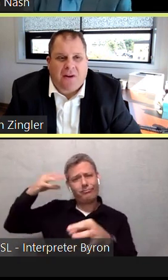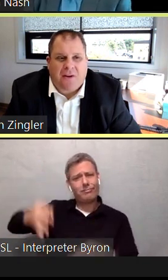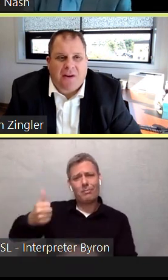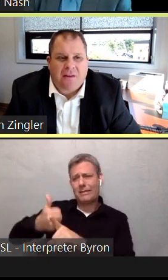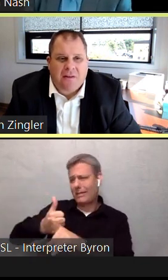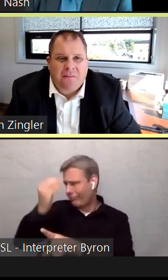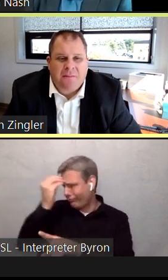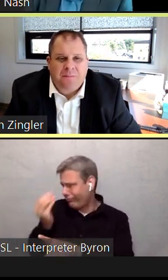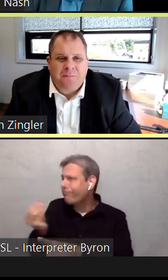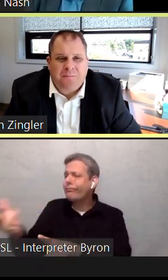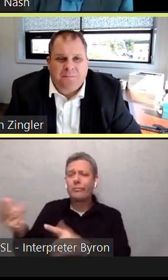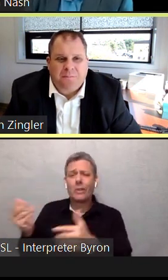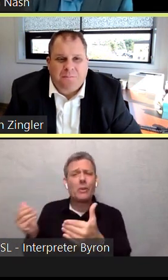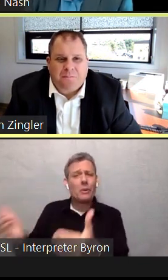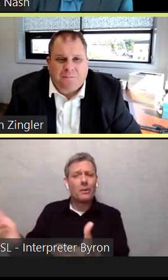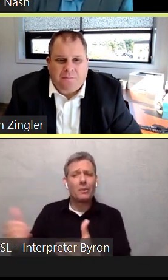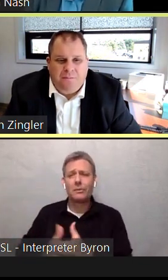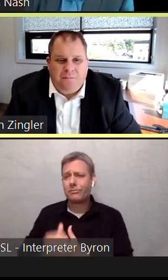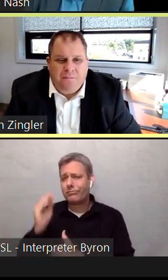as a guardian.